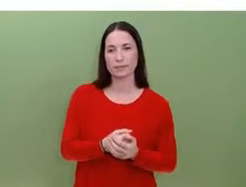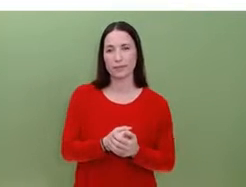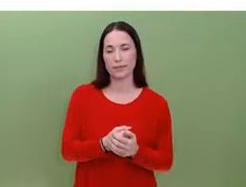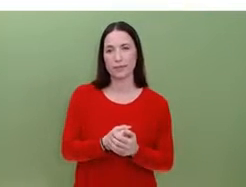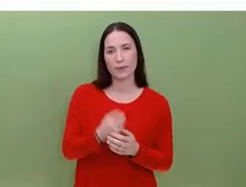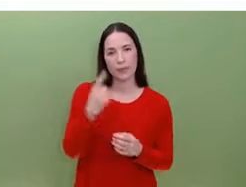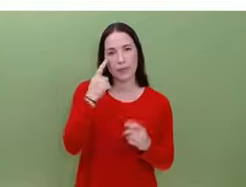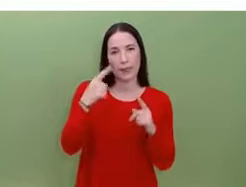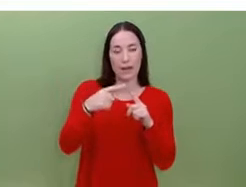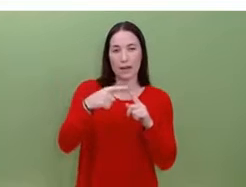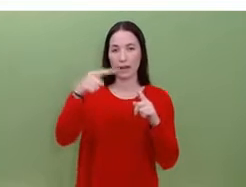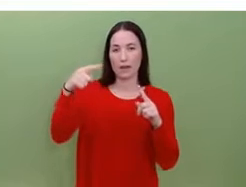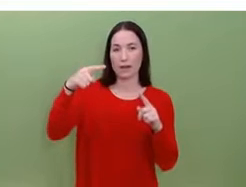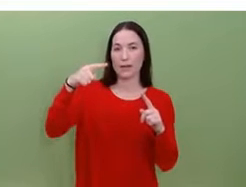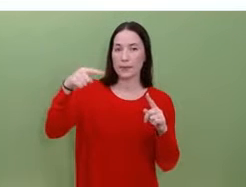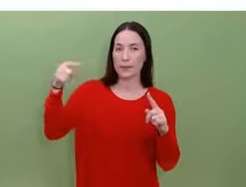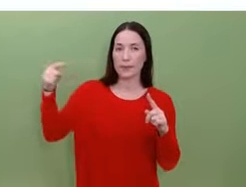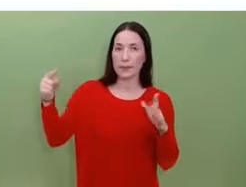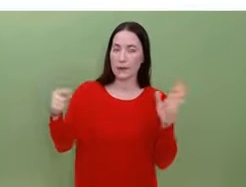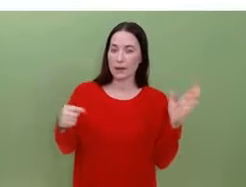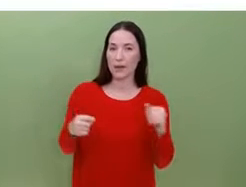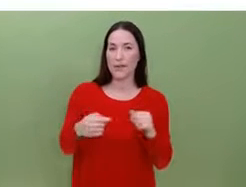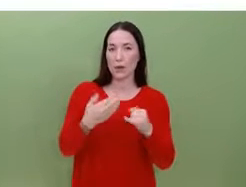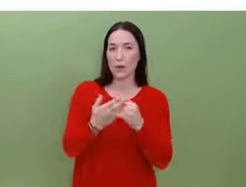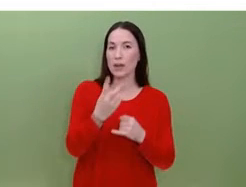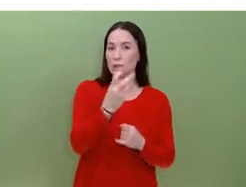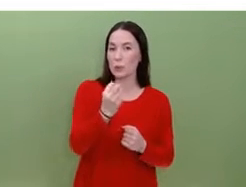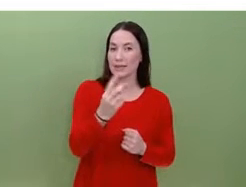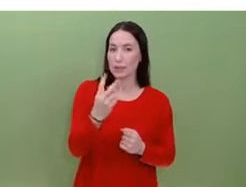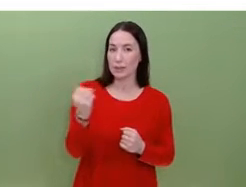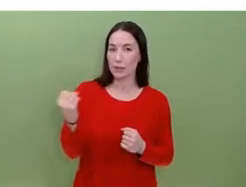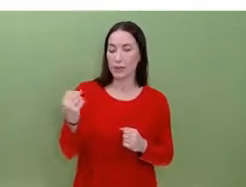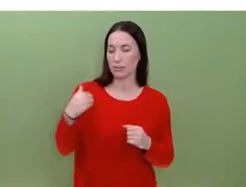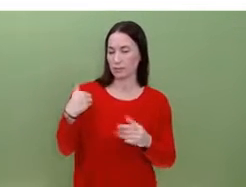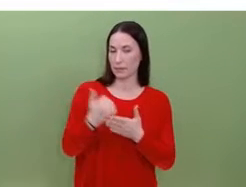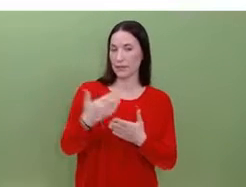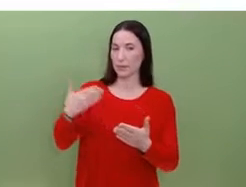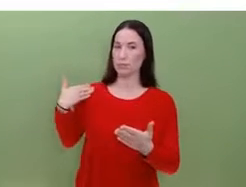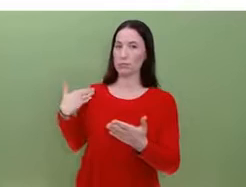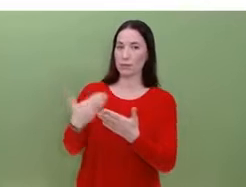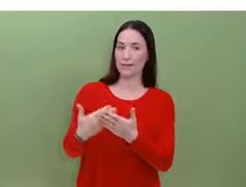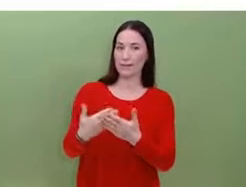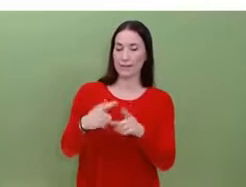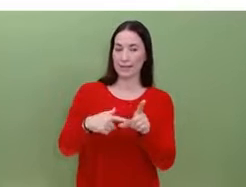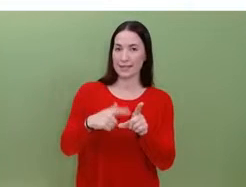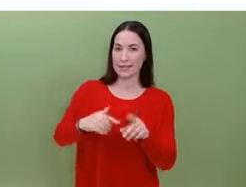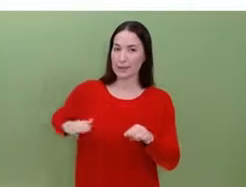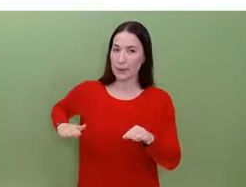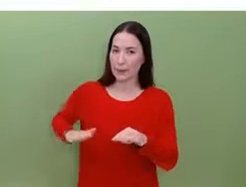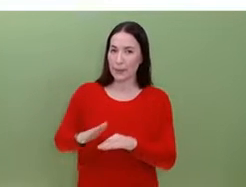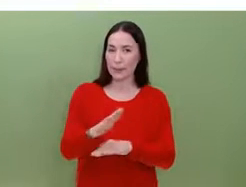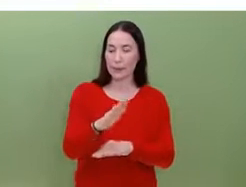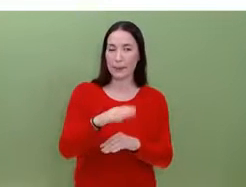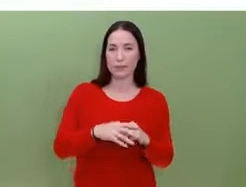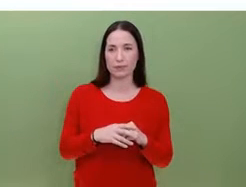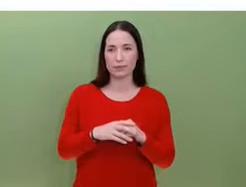the end of 2021, based on the trajectory of previous years. Overall, it supports the growing